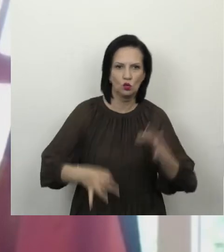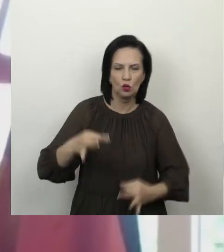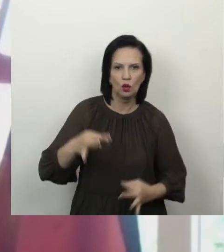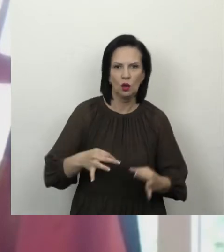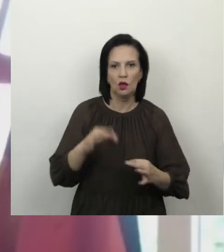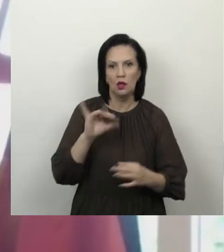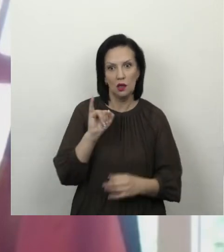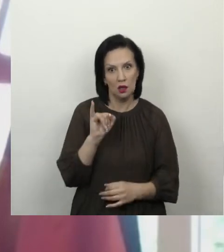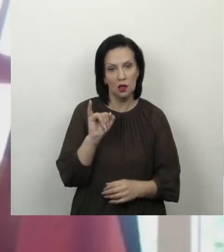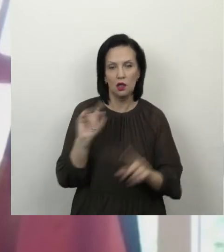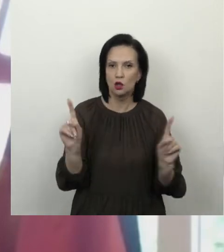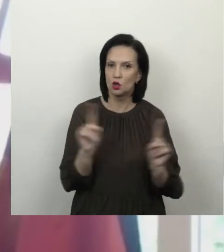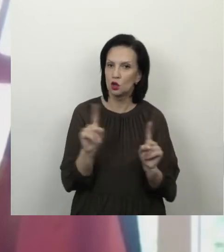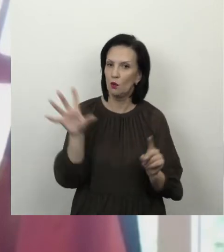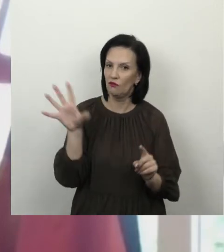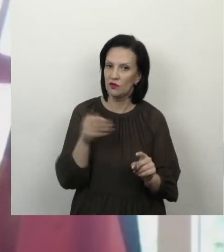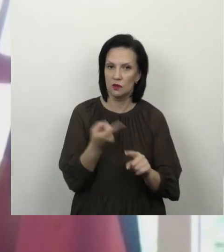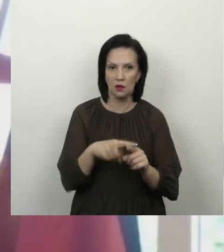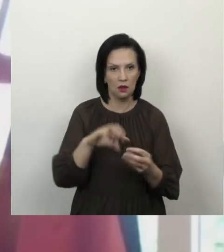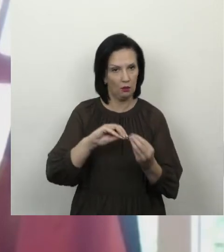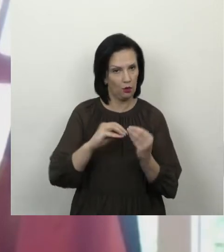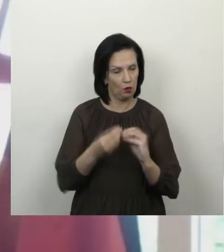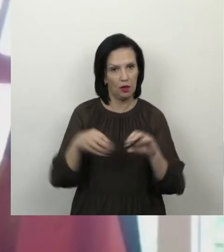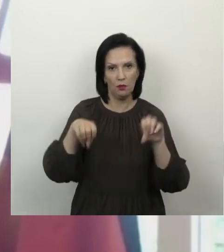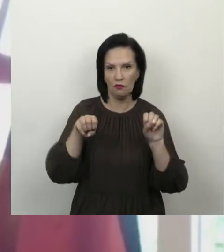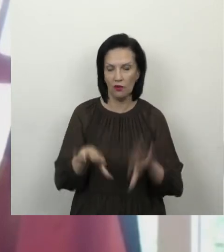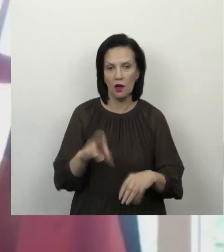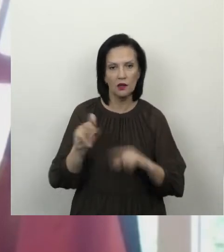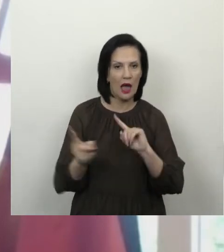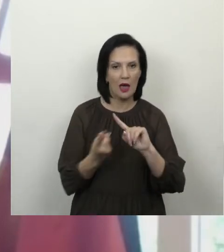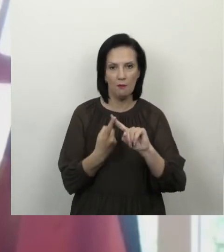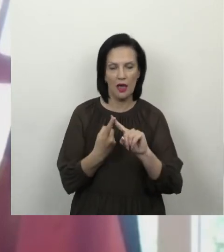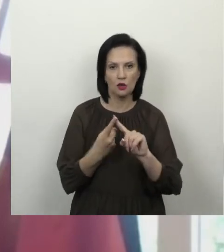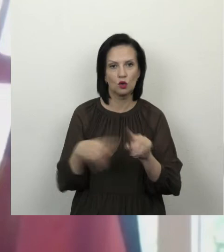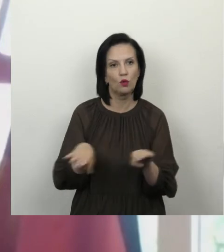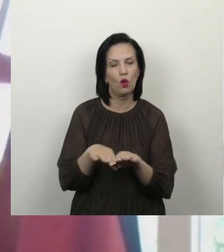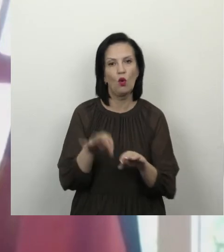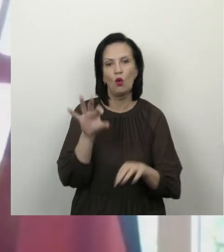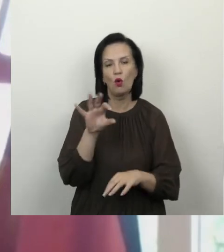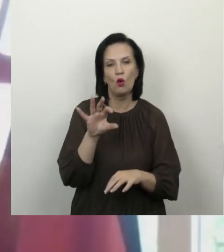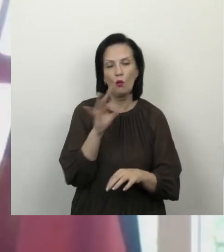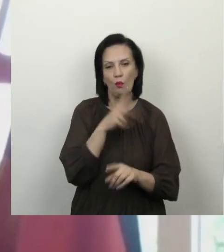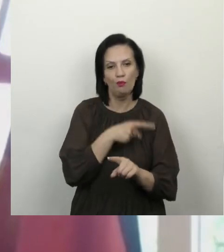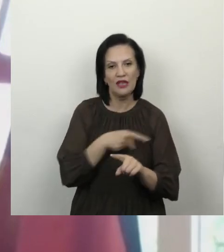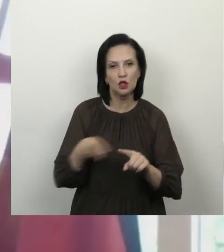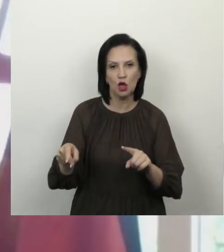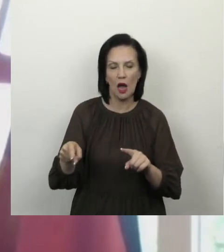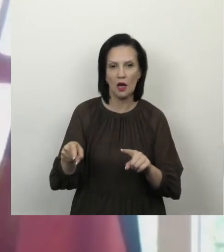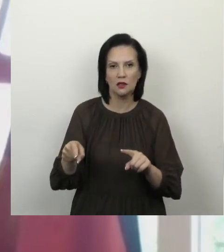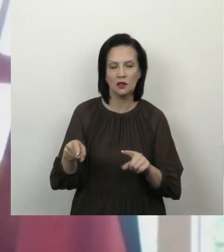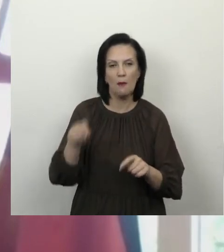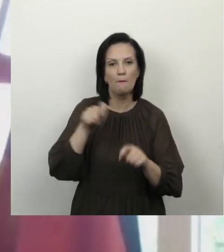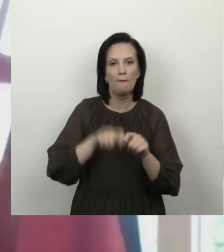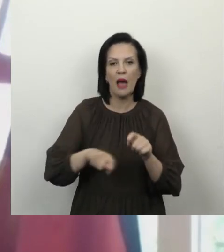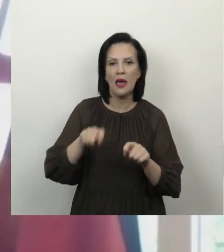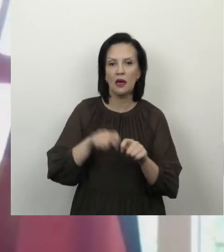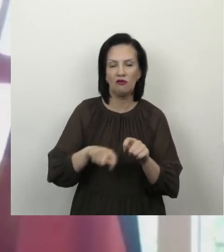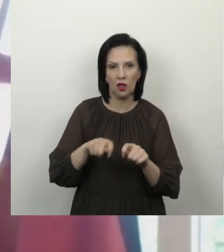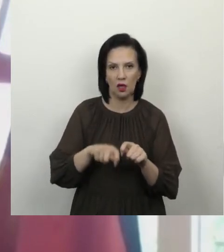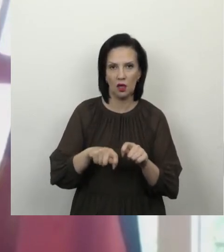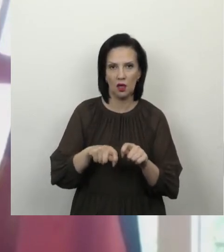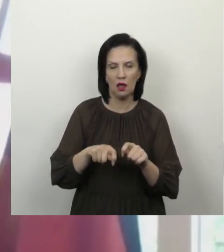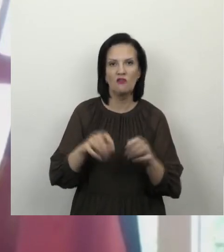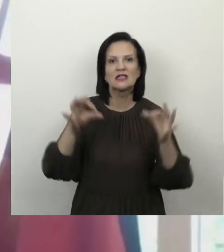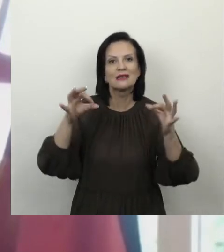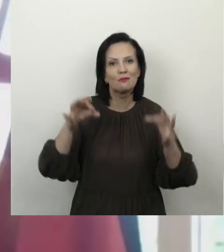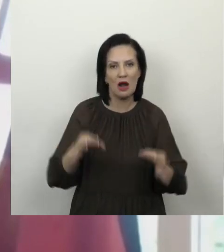of review in the scrutiny of elections. Judicial protection only takes place before and